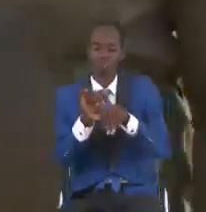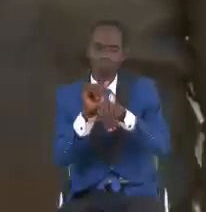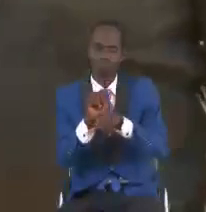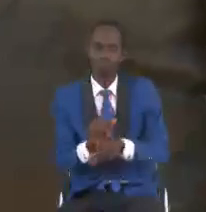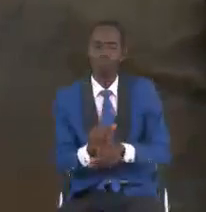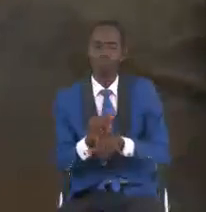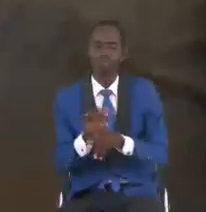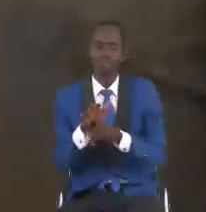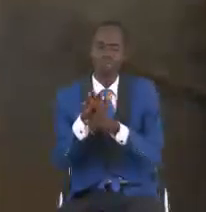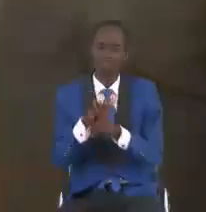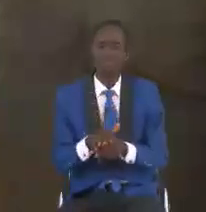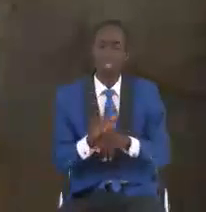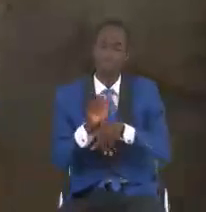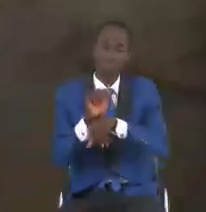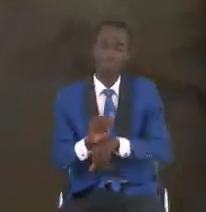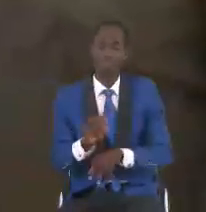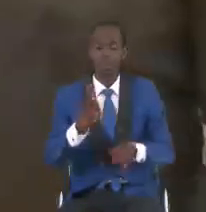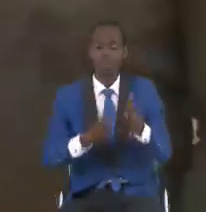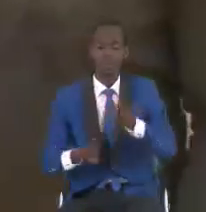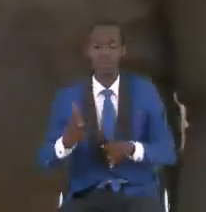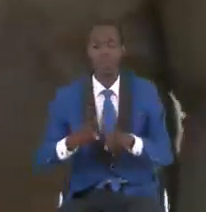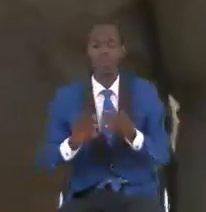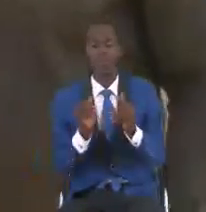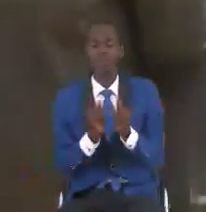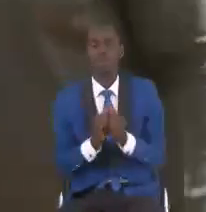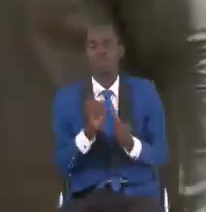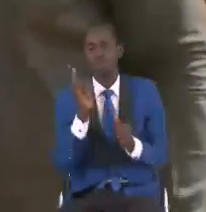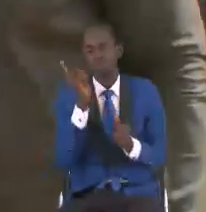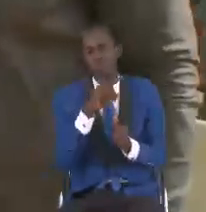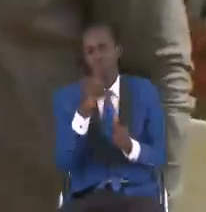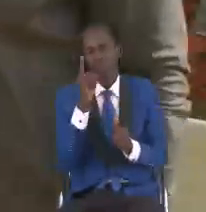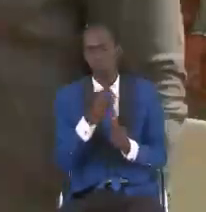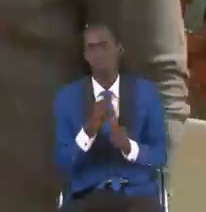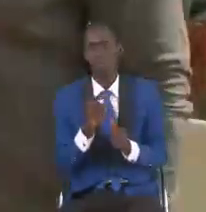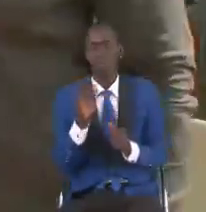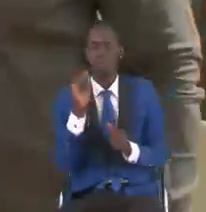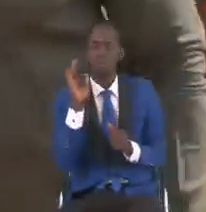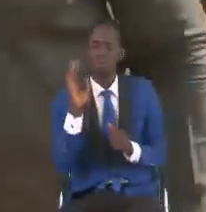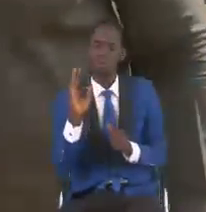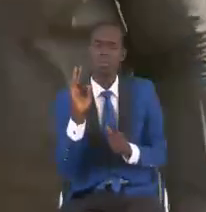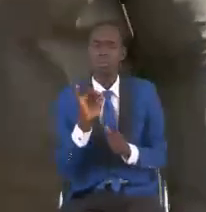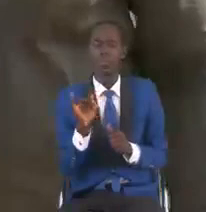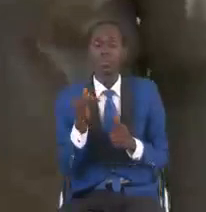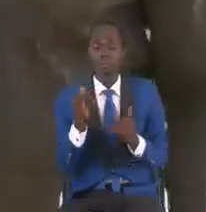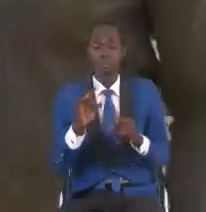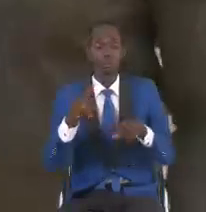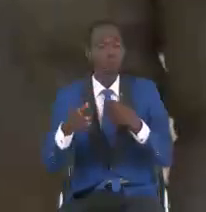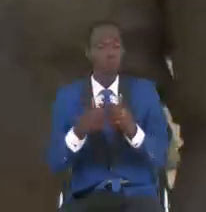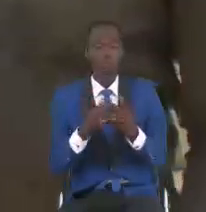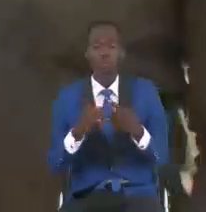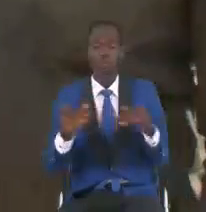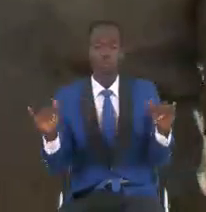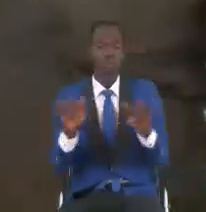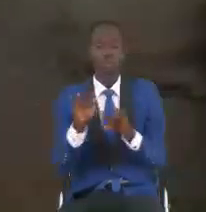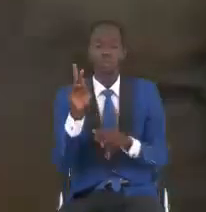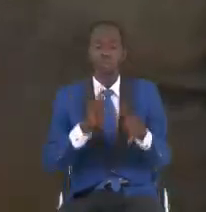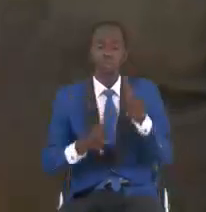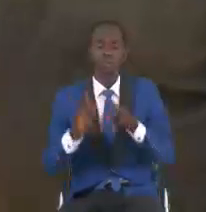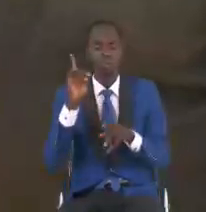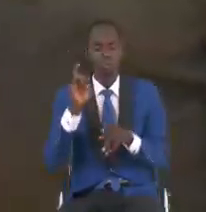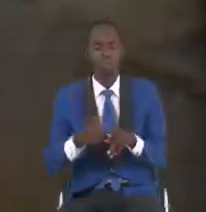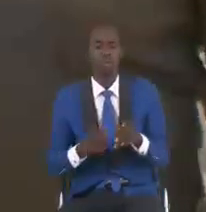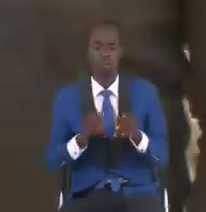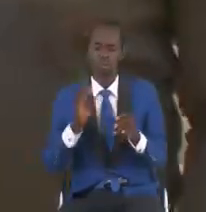gospel. But now, you go to that same congregation and you bring